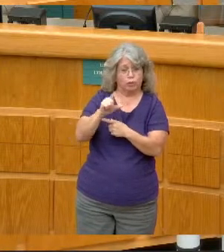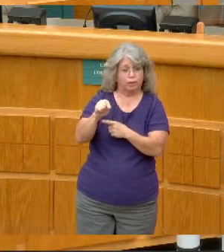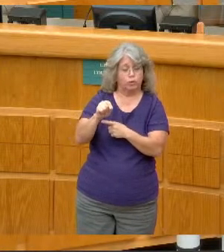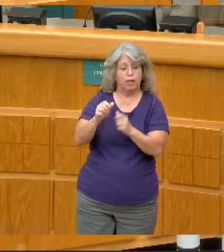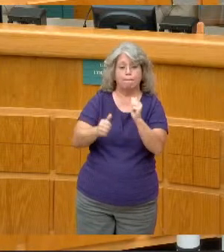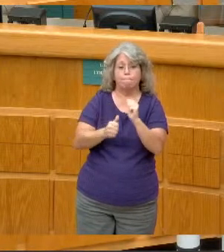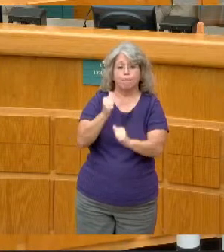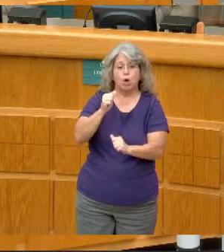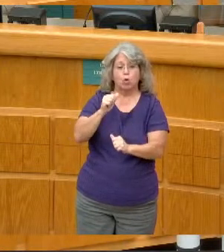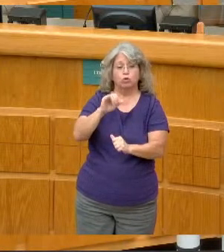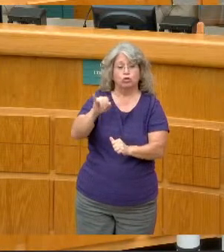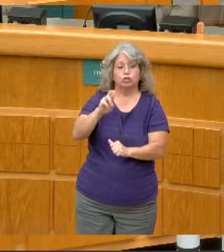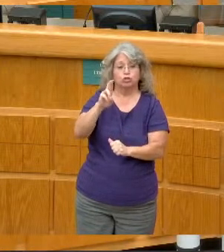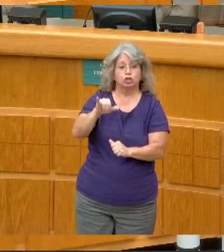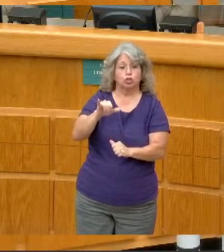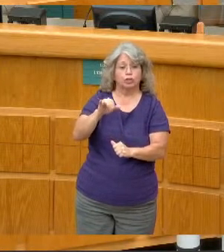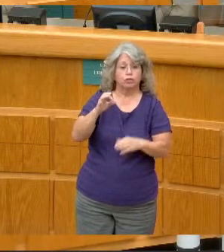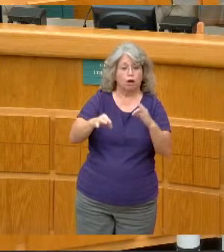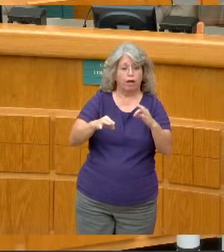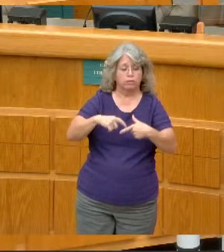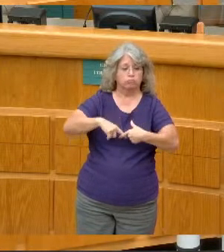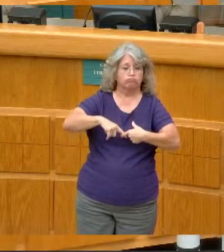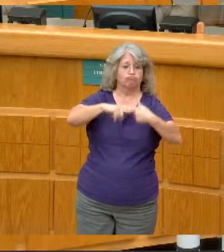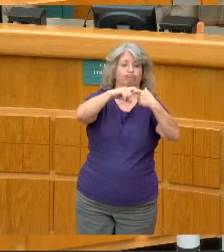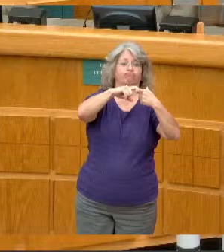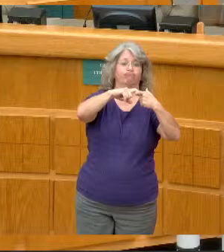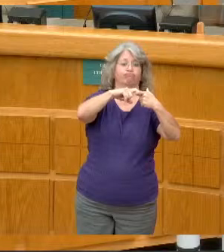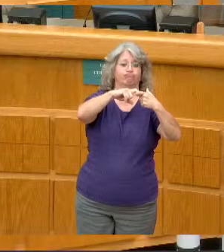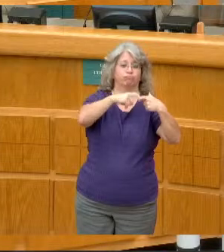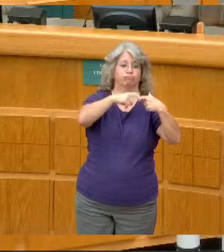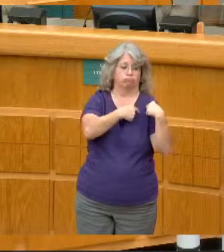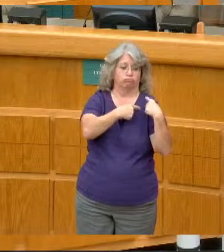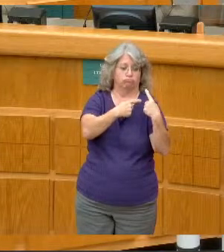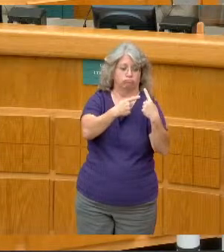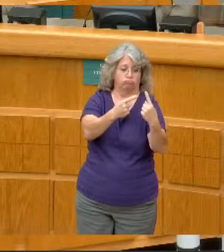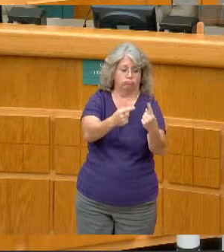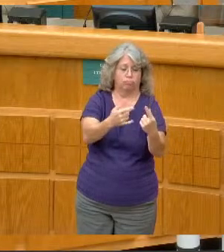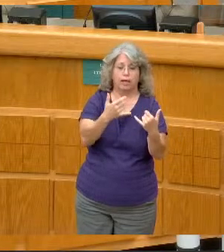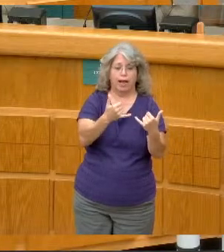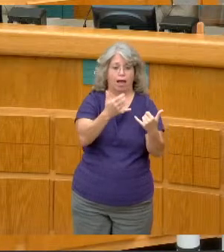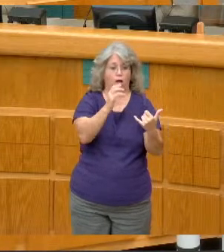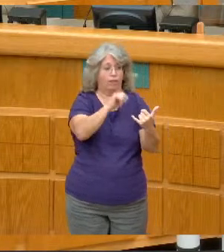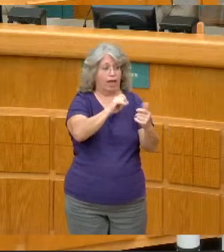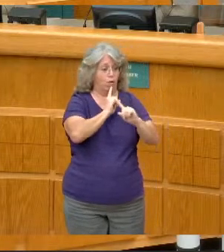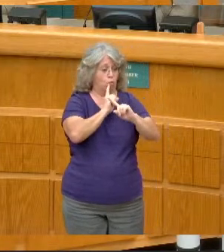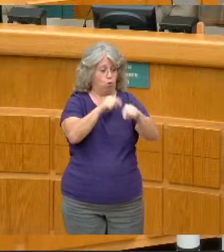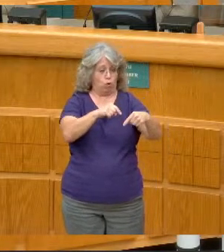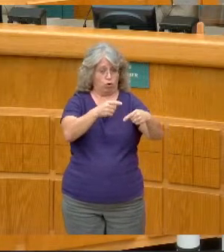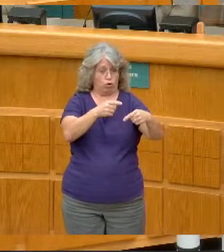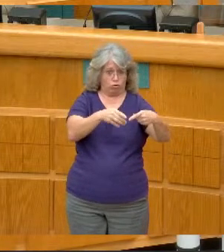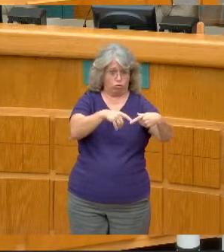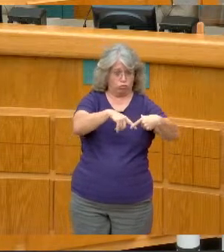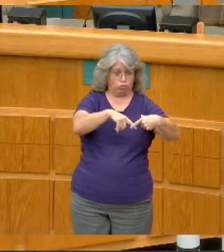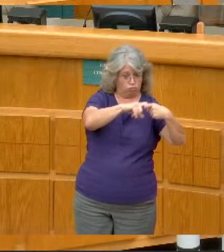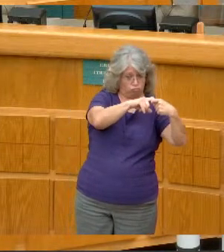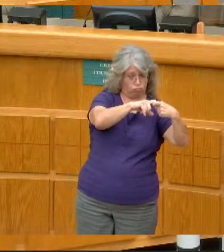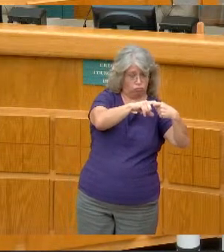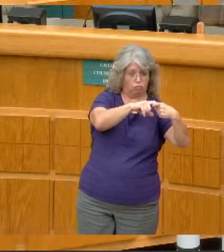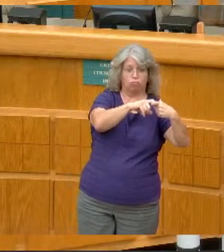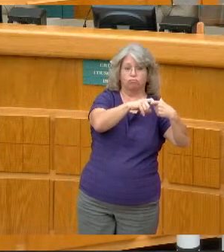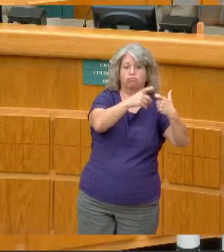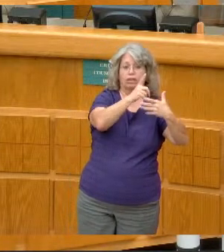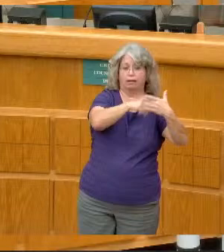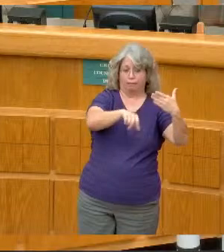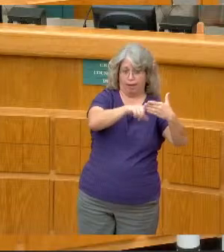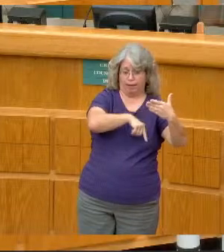Most jury trials have been delayed by order of the Texas Supreme Court since March of 2020 due to the pandemic. Now, the order